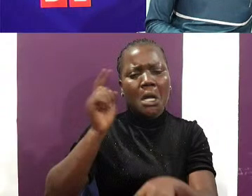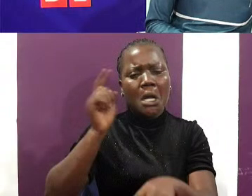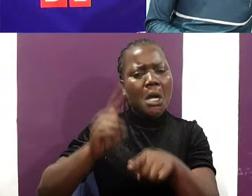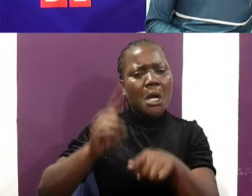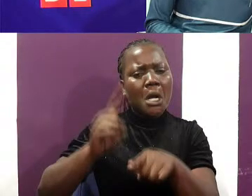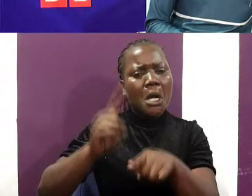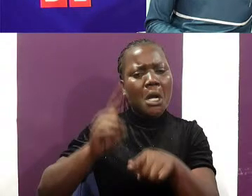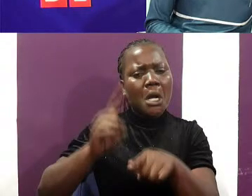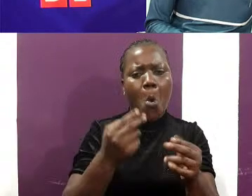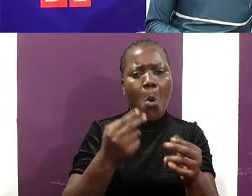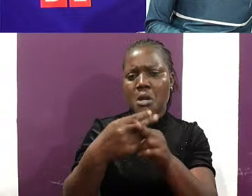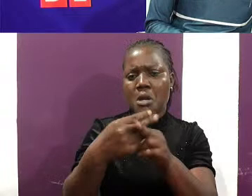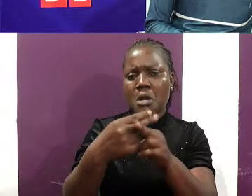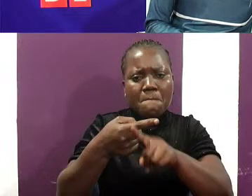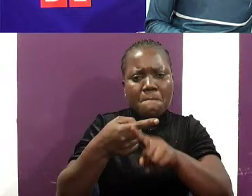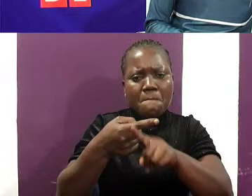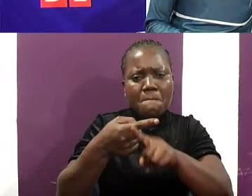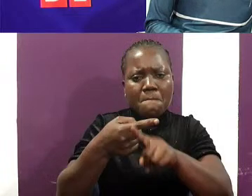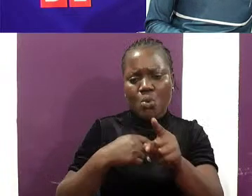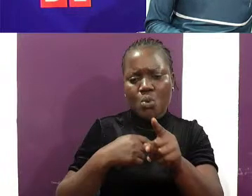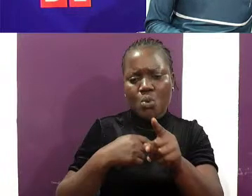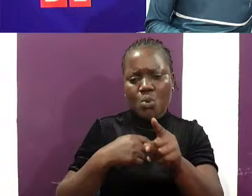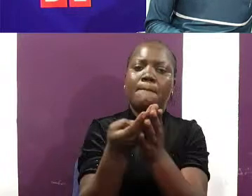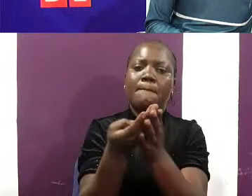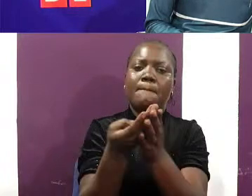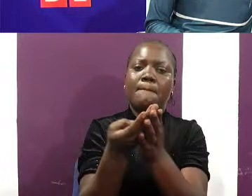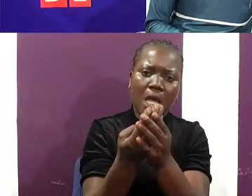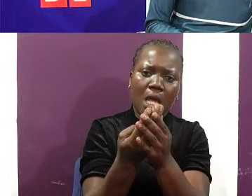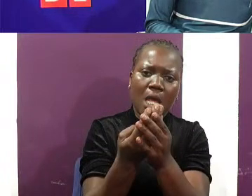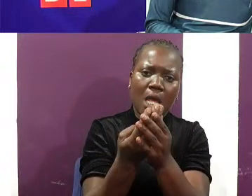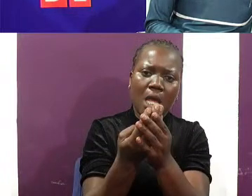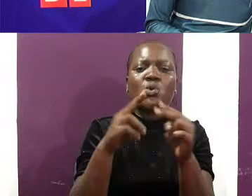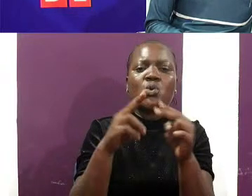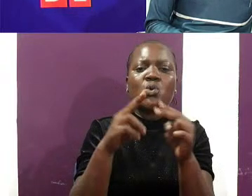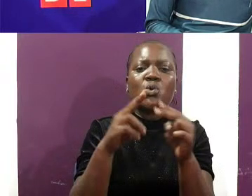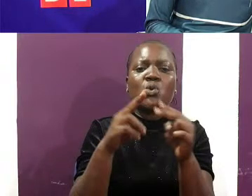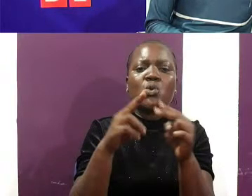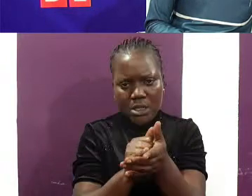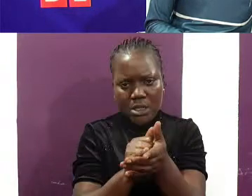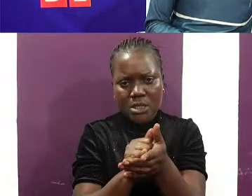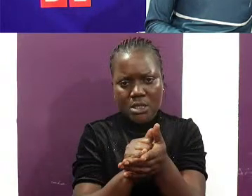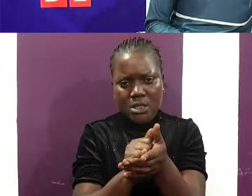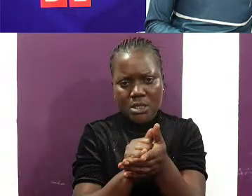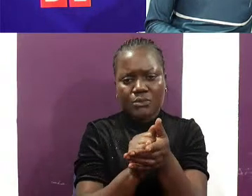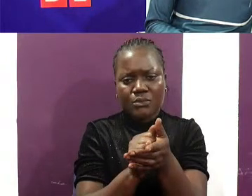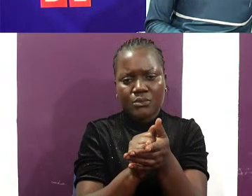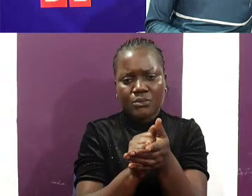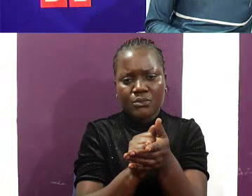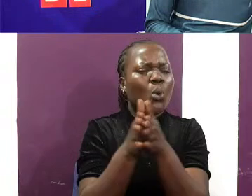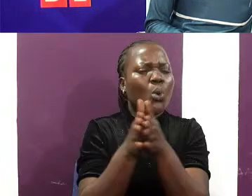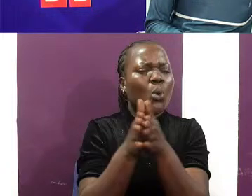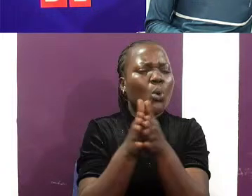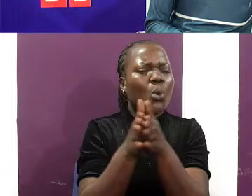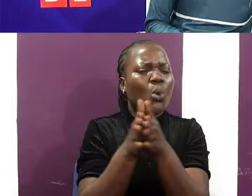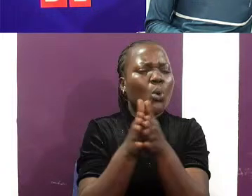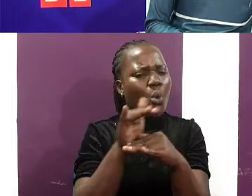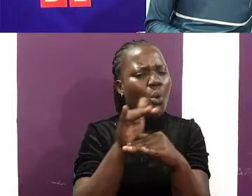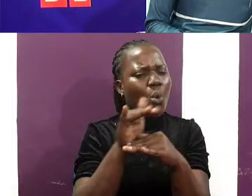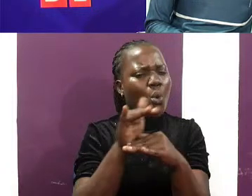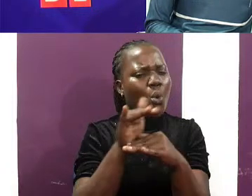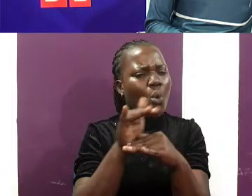So, you're very shre, na your tray, and you saw Edia Mine, you know. I was a year,